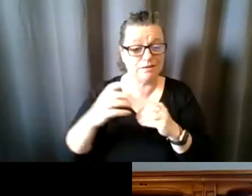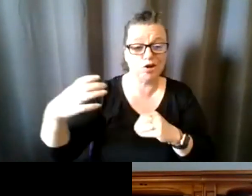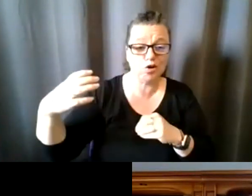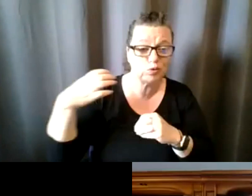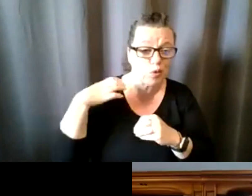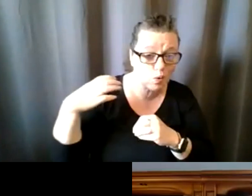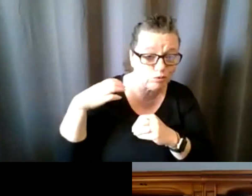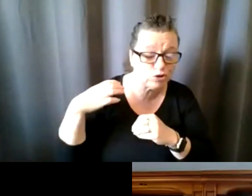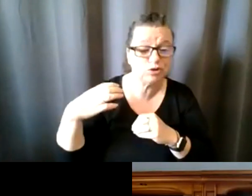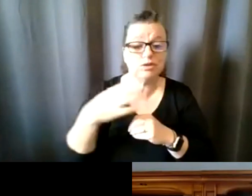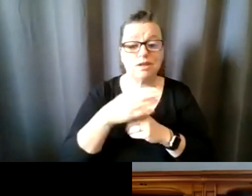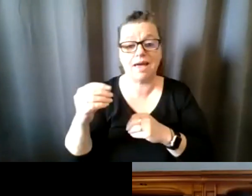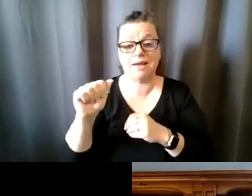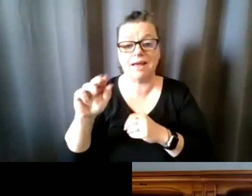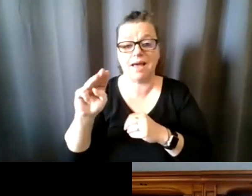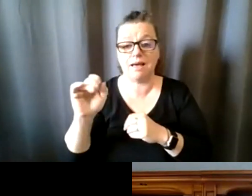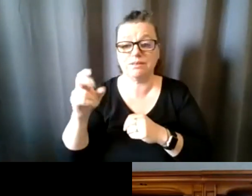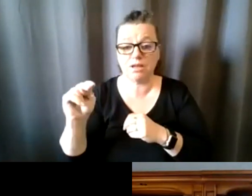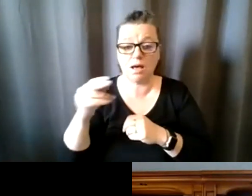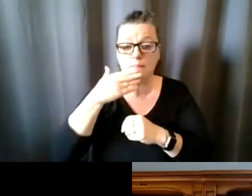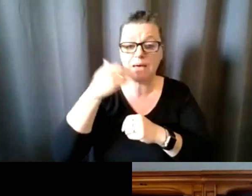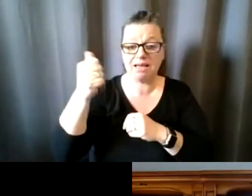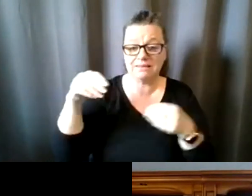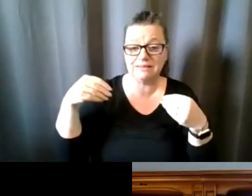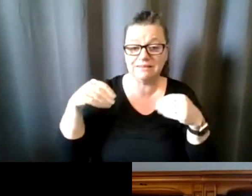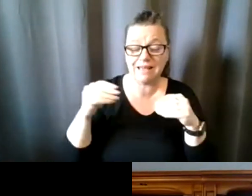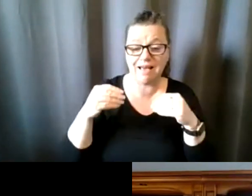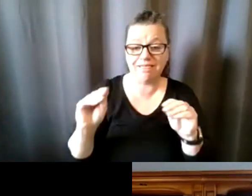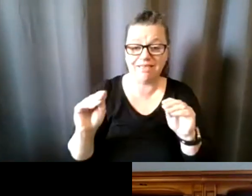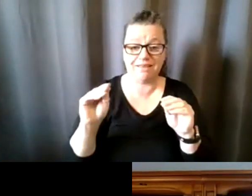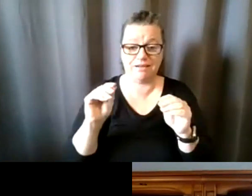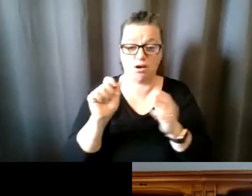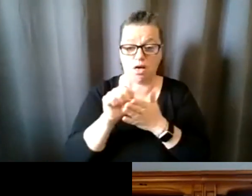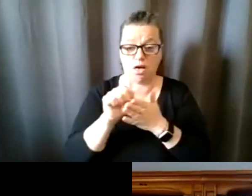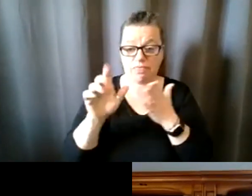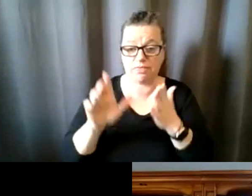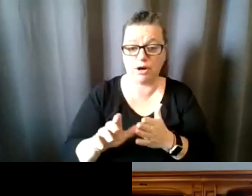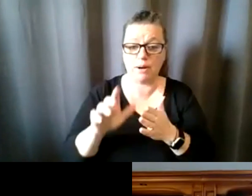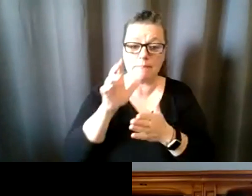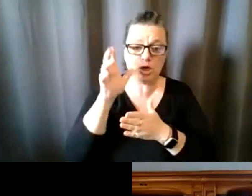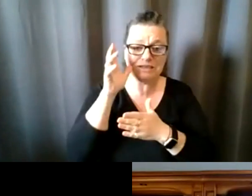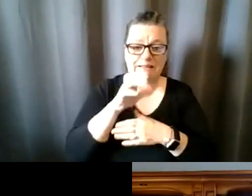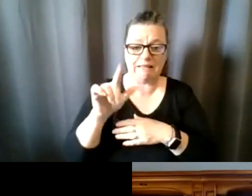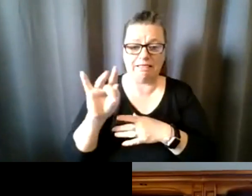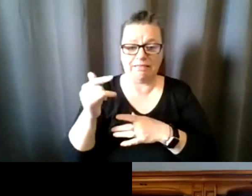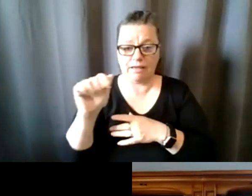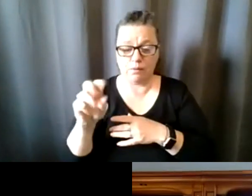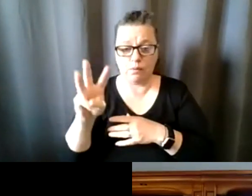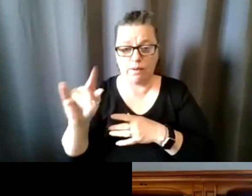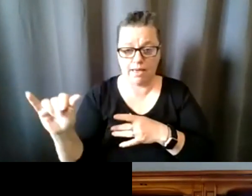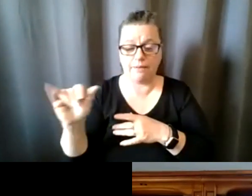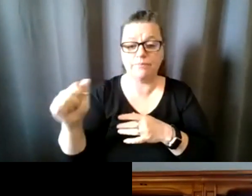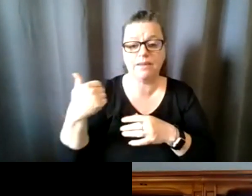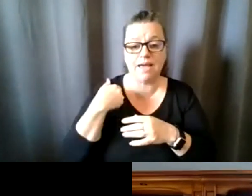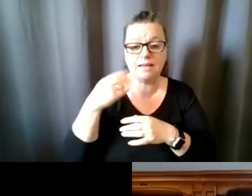professionals, and is an Amazon best-selling author with his book, Parenting the Lean Way. He holds a BA in Japanese from Portland State